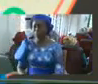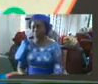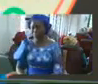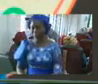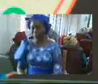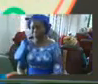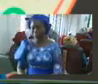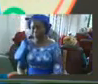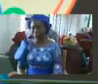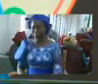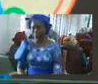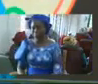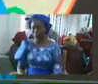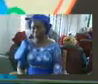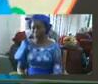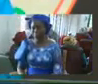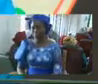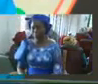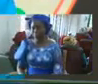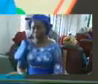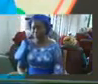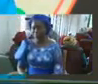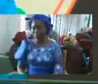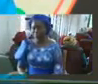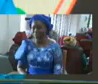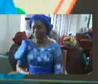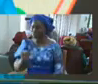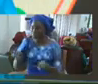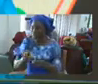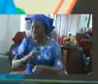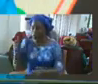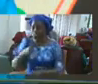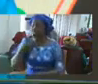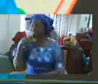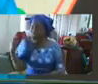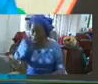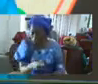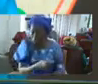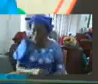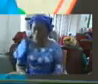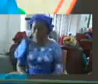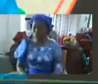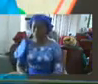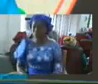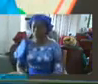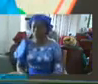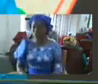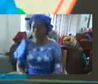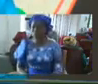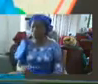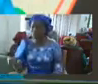You know, this coronavirus, something like I keep telling people, God is just saying, wake up, wake